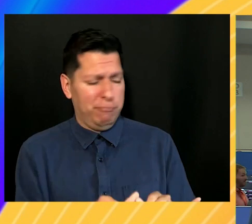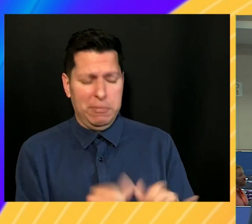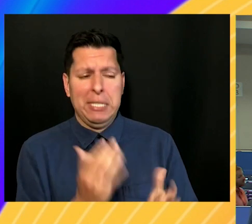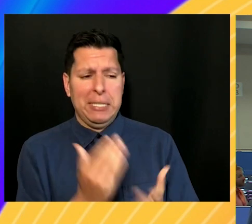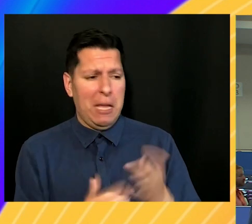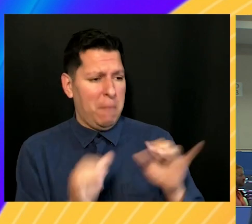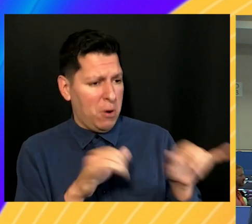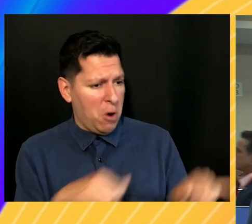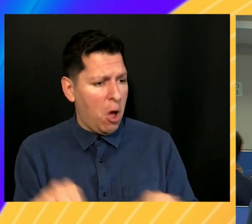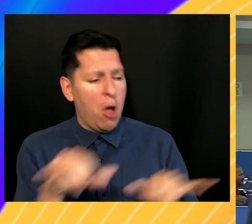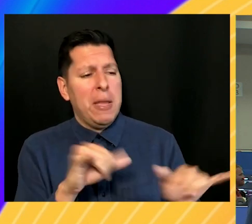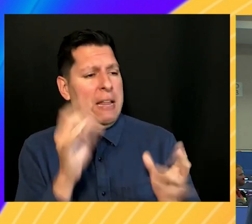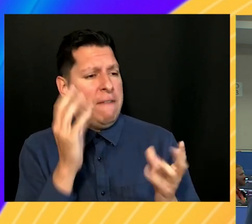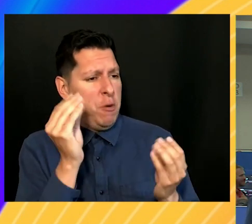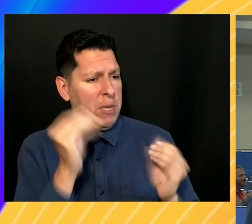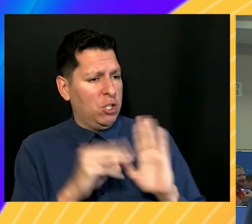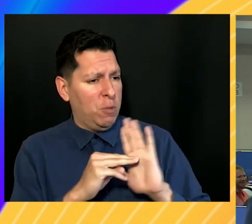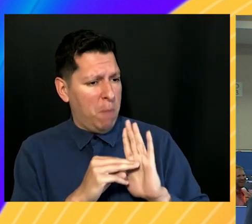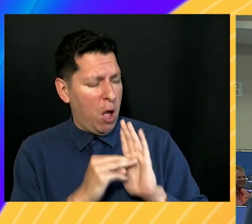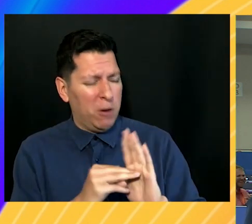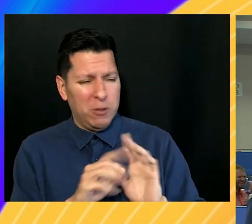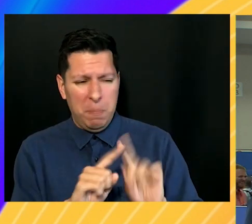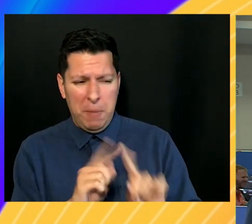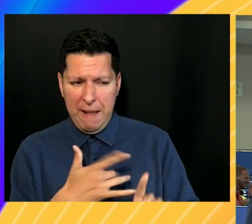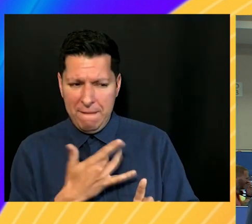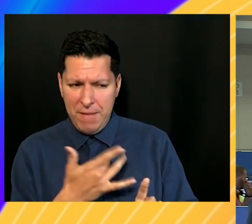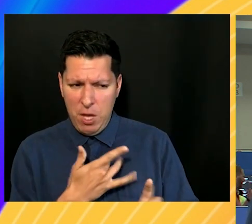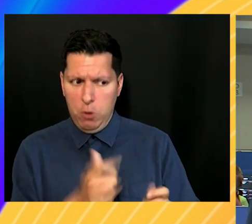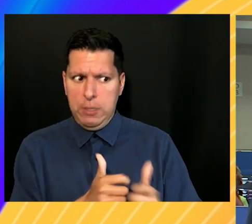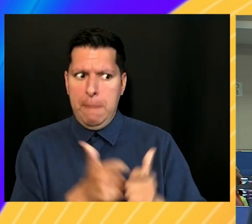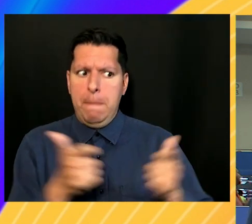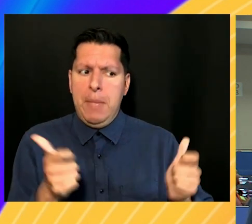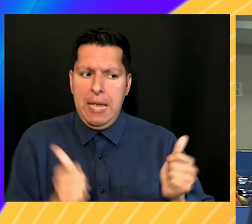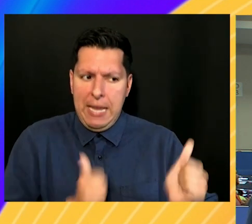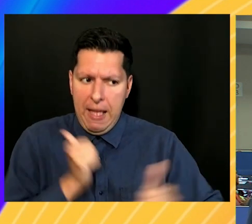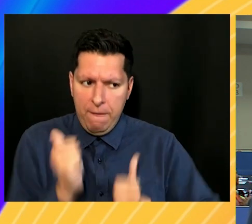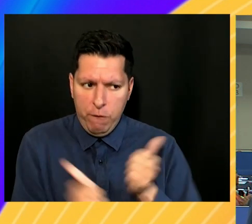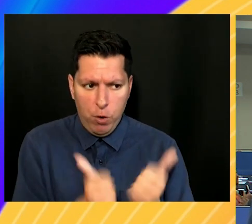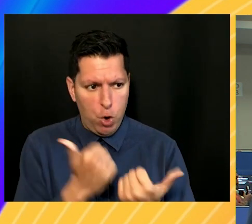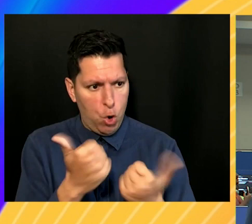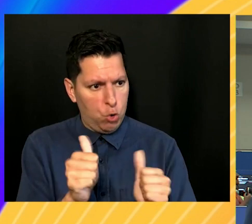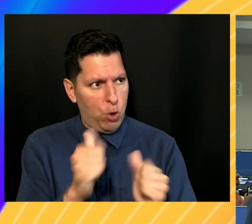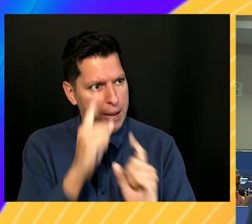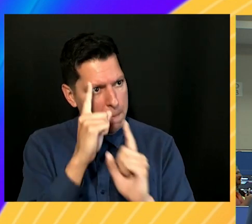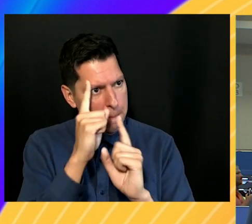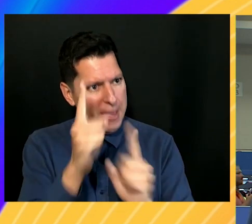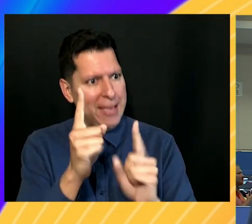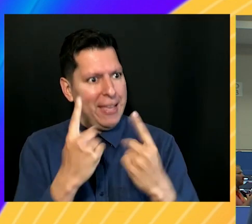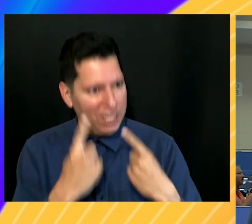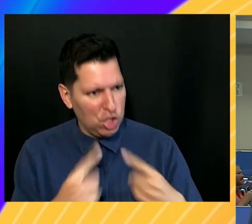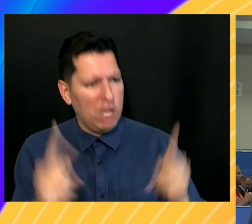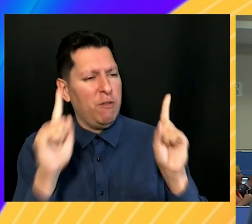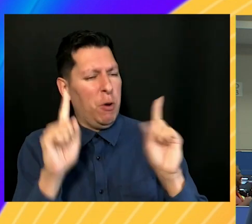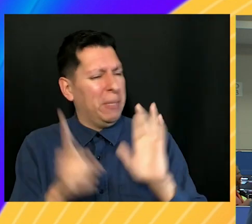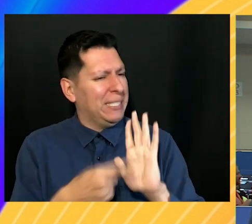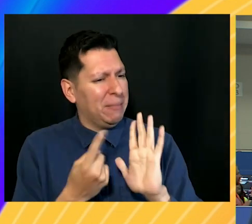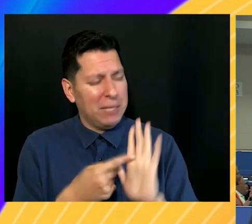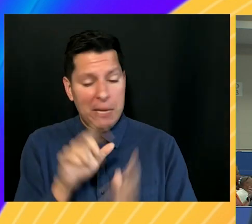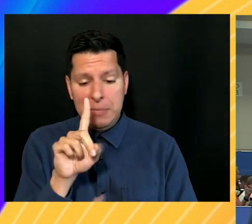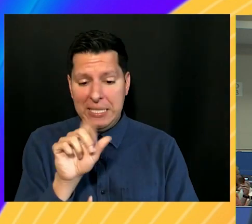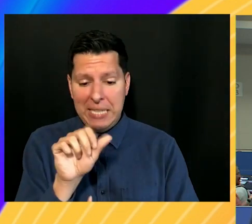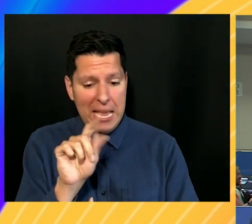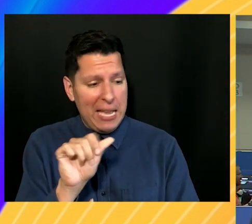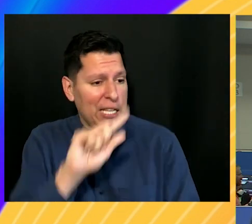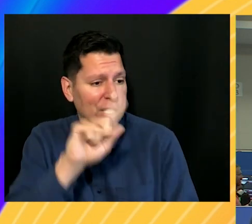there, but it sounds like there's an effort to help make that achievable, but just sometimes the data may come in the way that it was